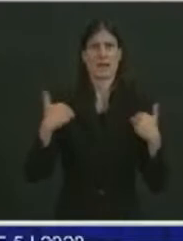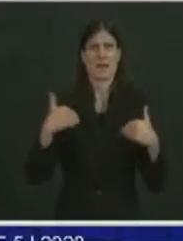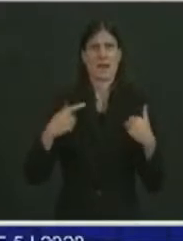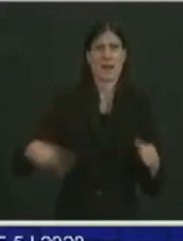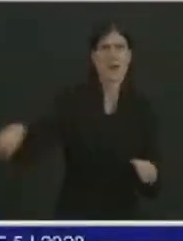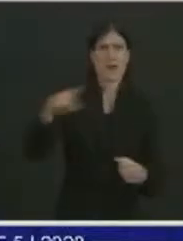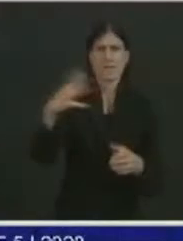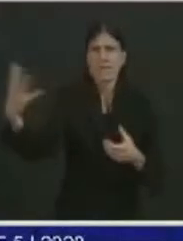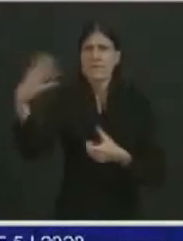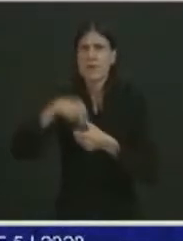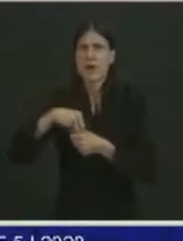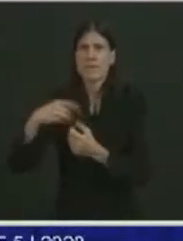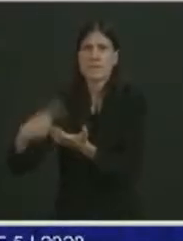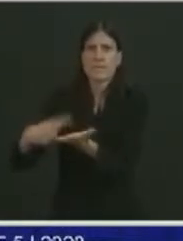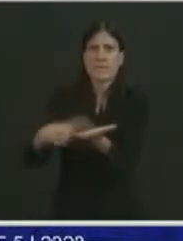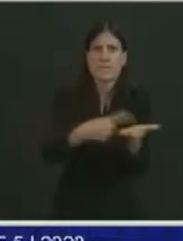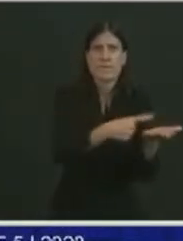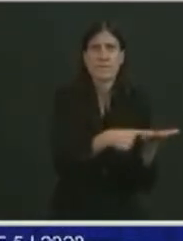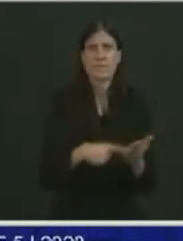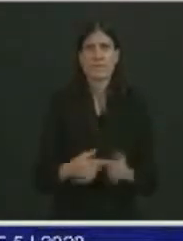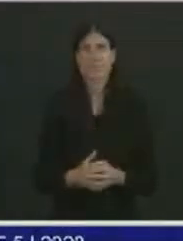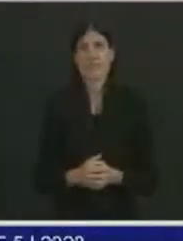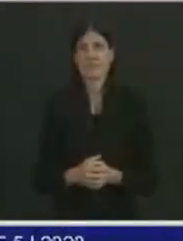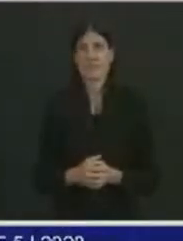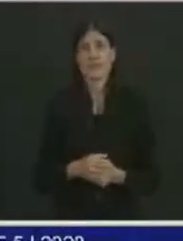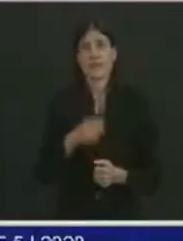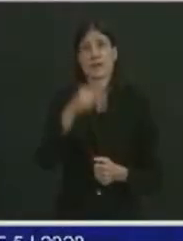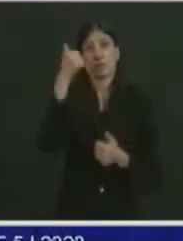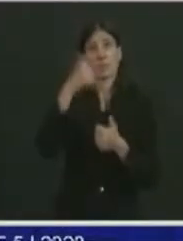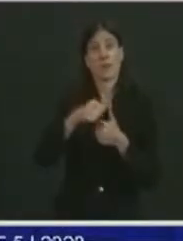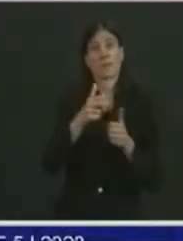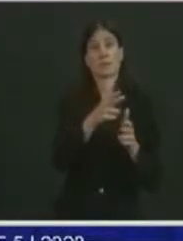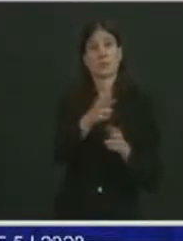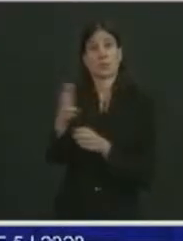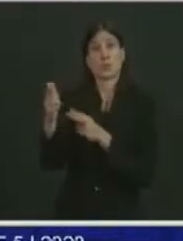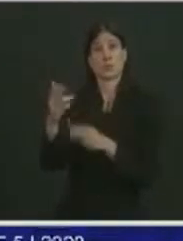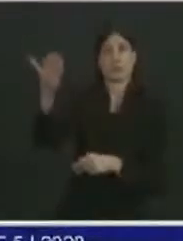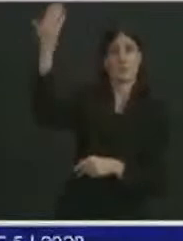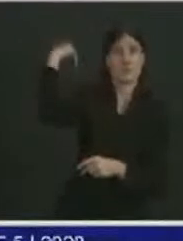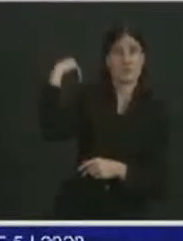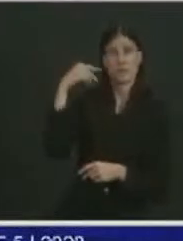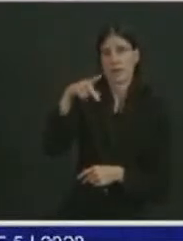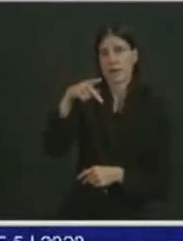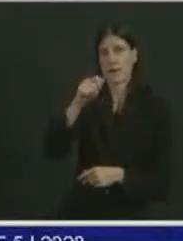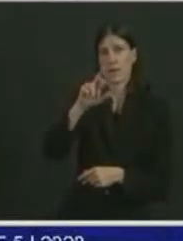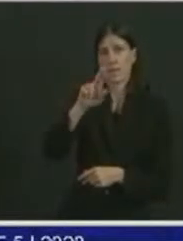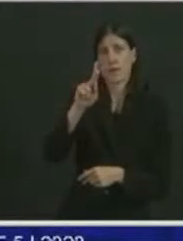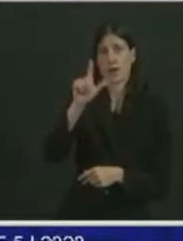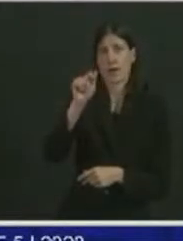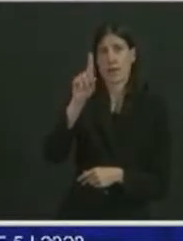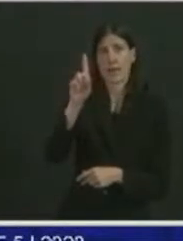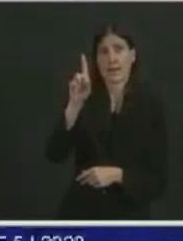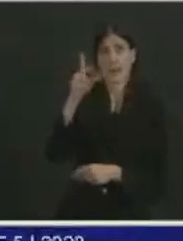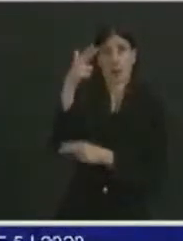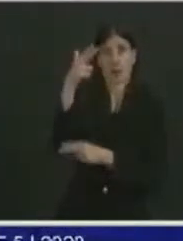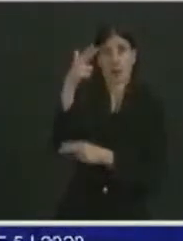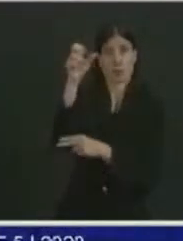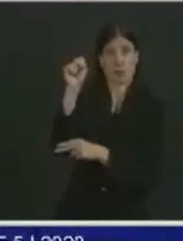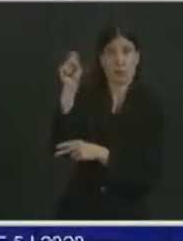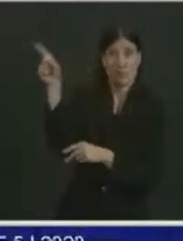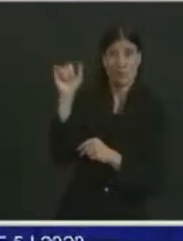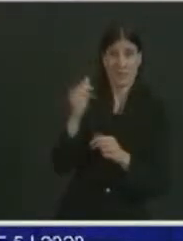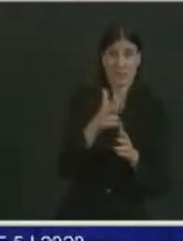shootings. I would often say, my God, how many people have to die at the hand of gun